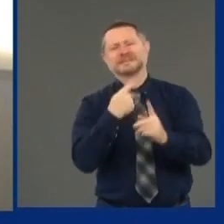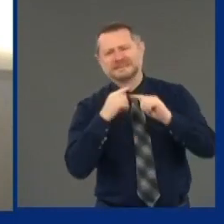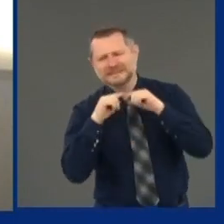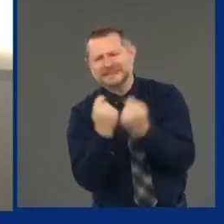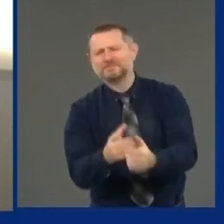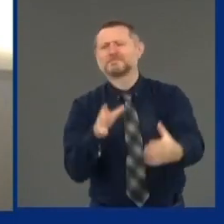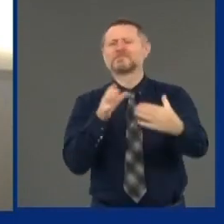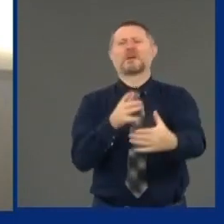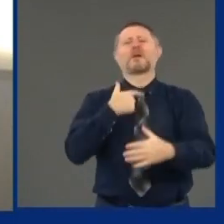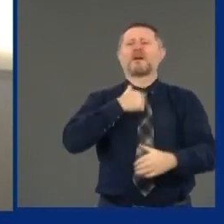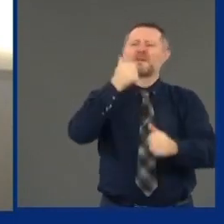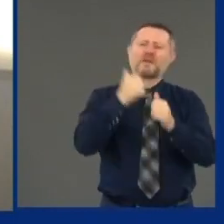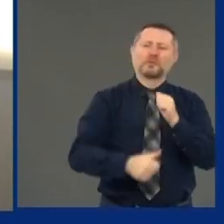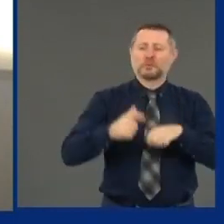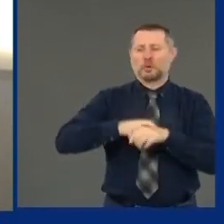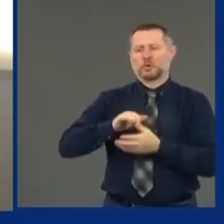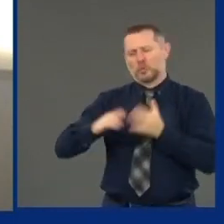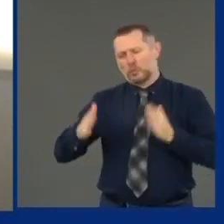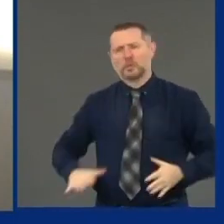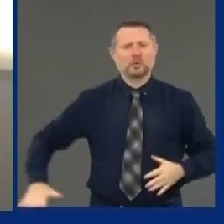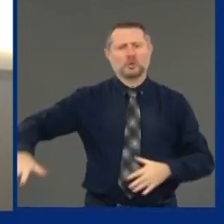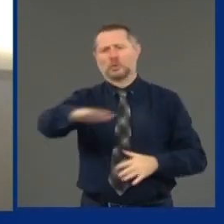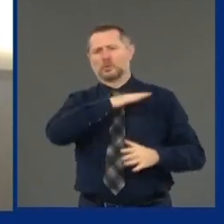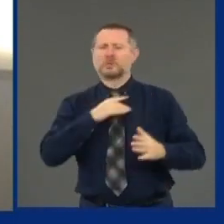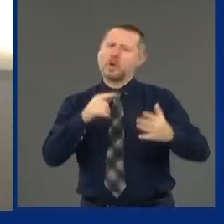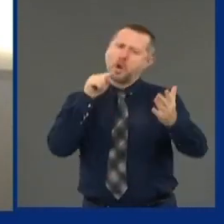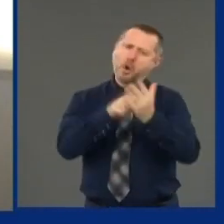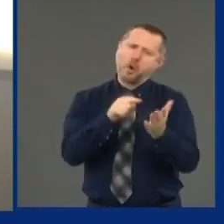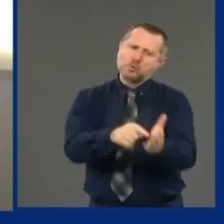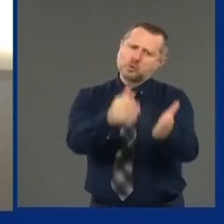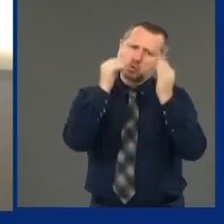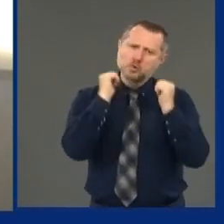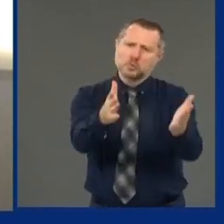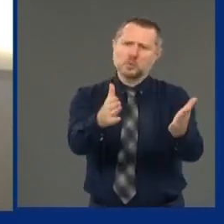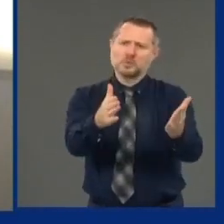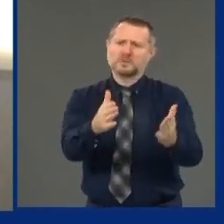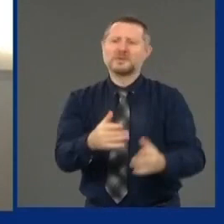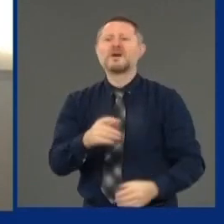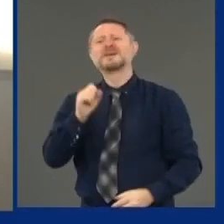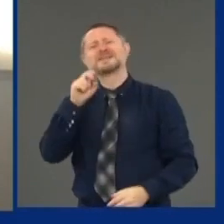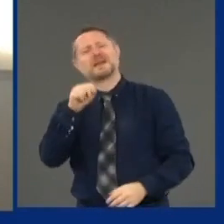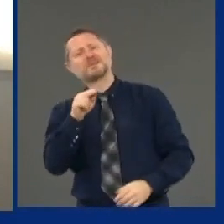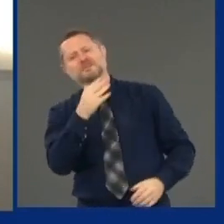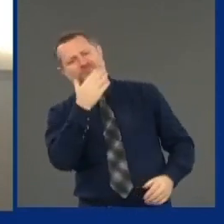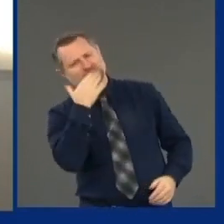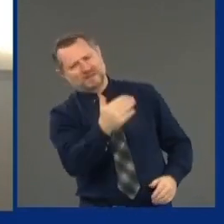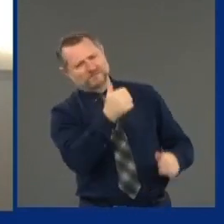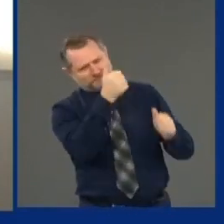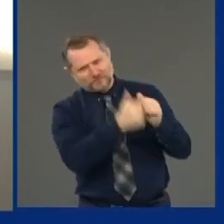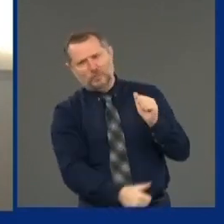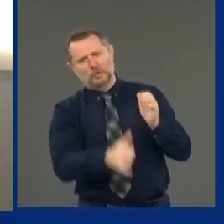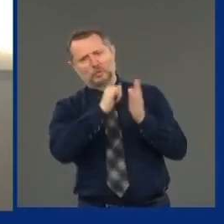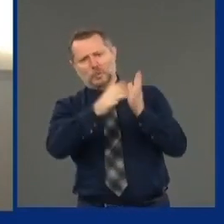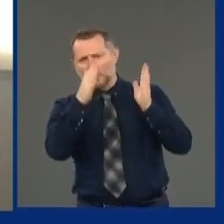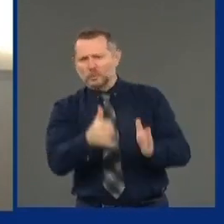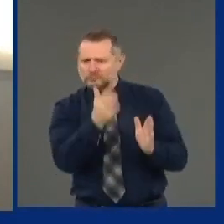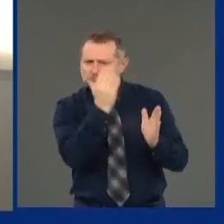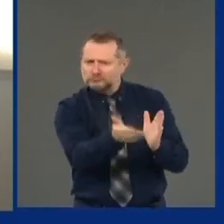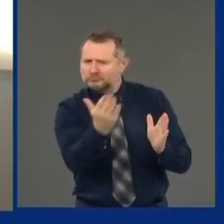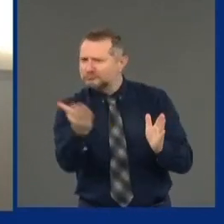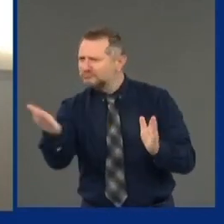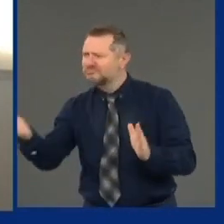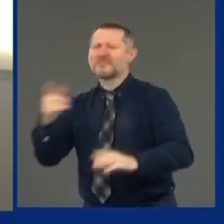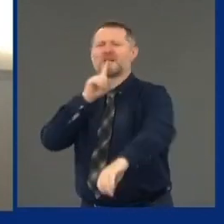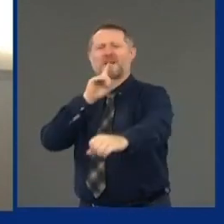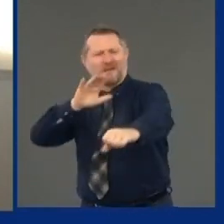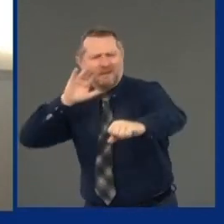Every New Yorker thanks you. We owe you one. Well, we thank every New Yorker, the extraordinary commitment that they've made